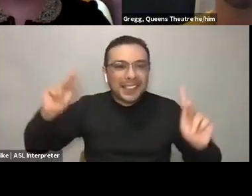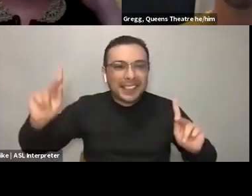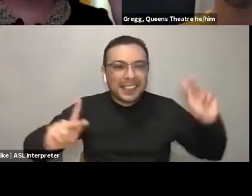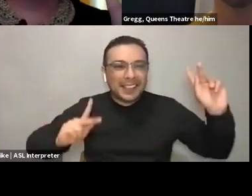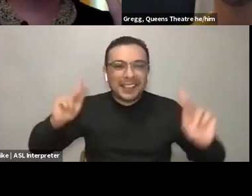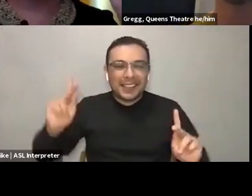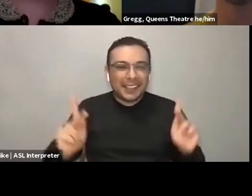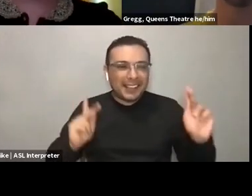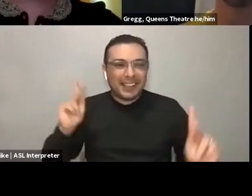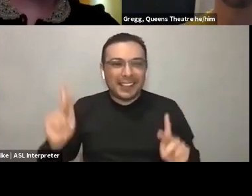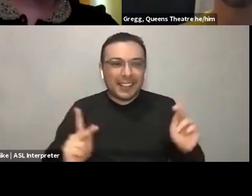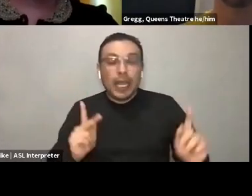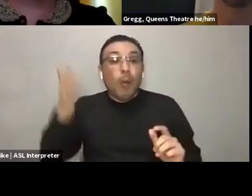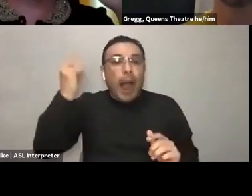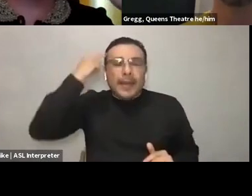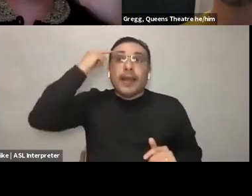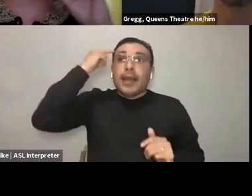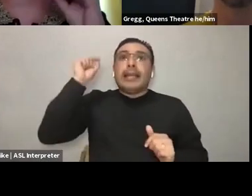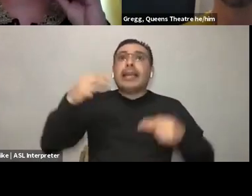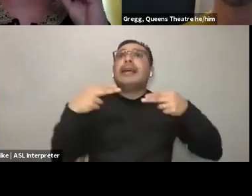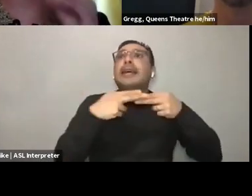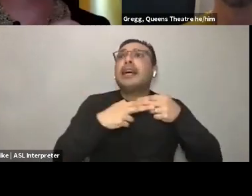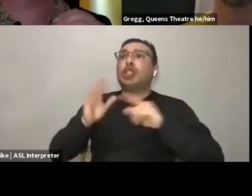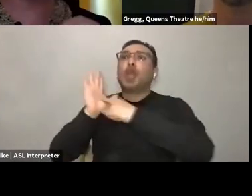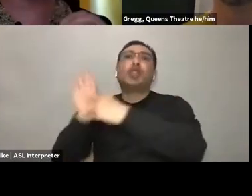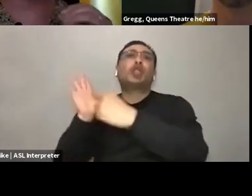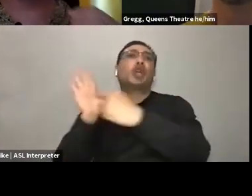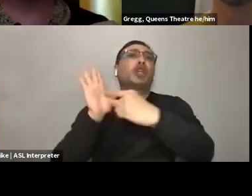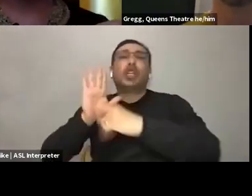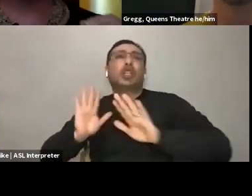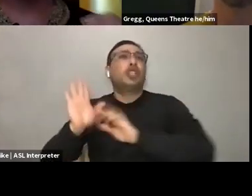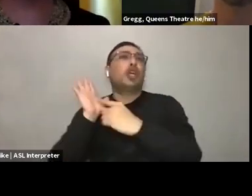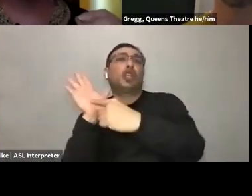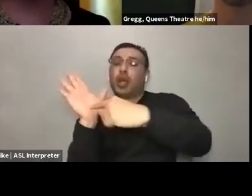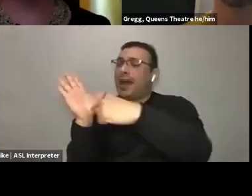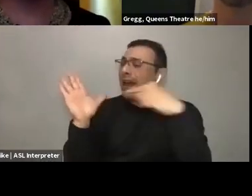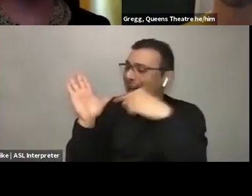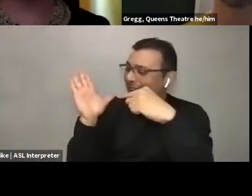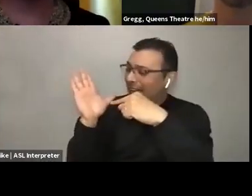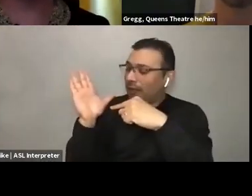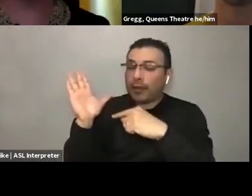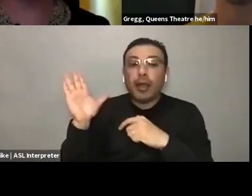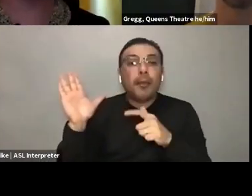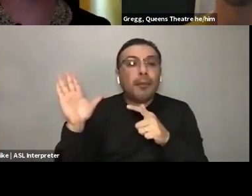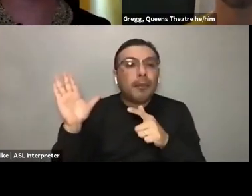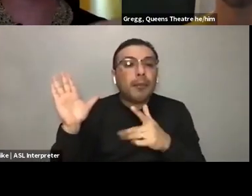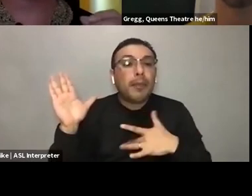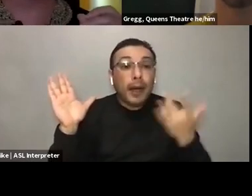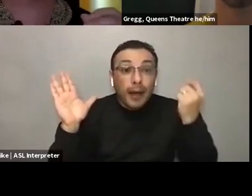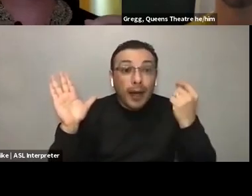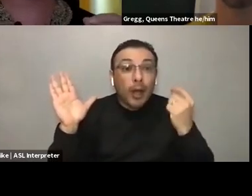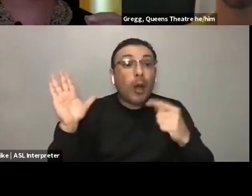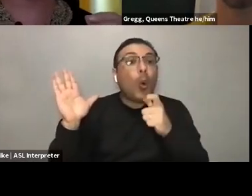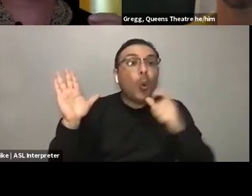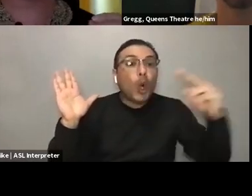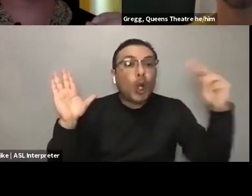slideshow of, of this exhibit and do, and do all this. And, and sometimes we forget about the people, actual people that we're serving and sometimes,